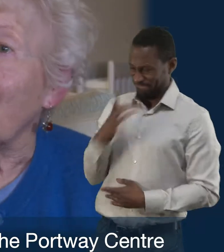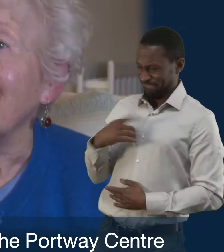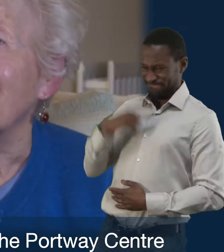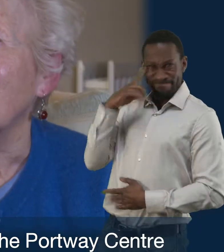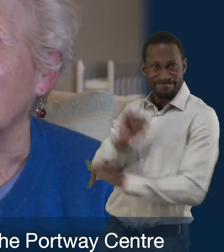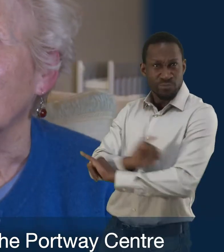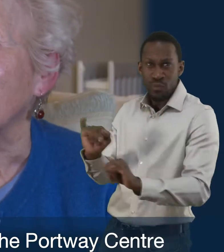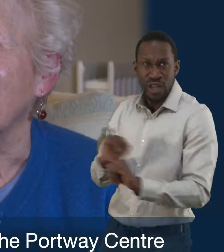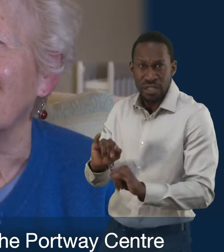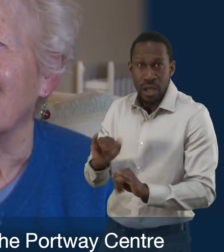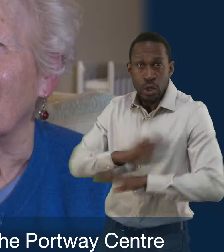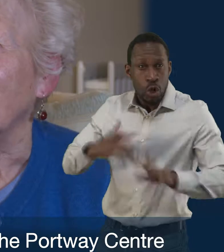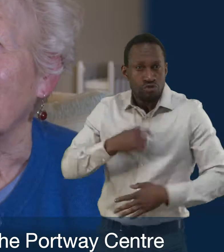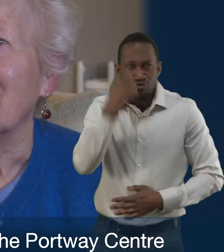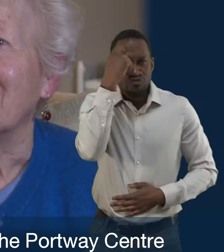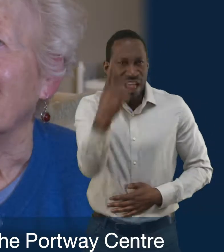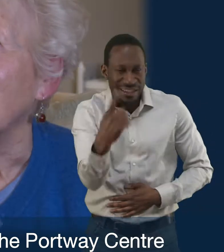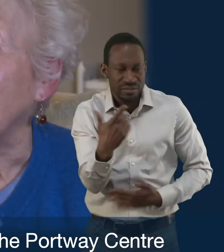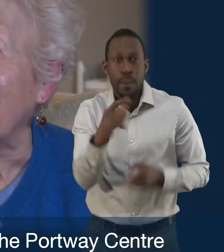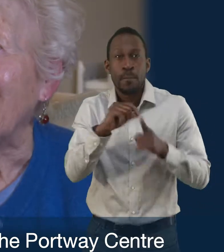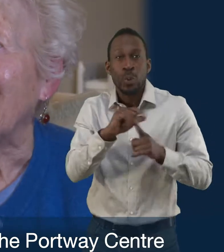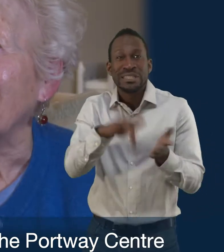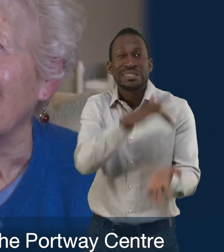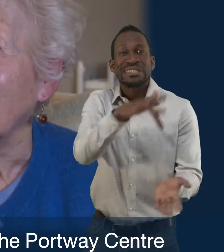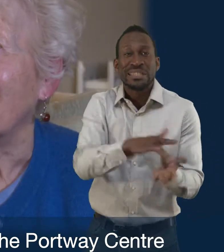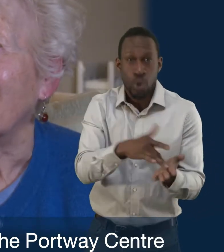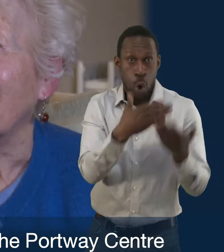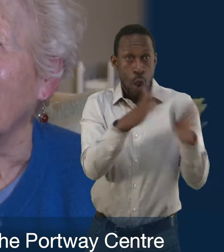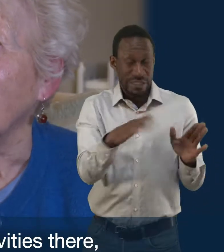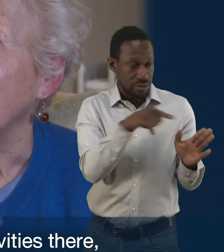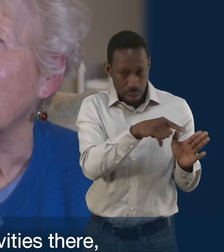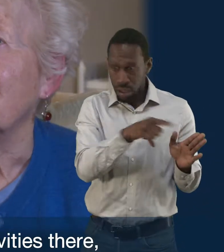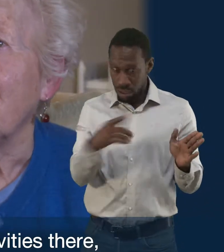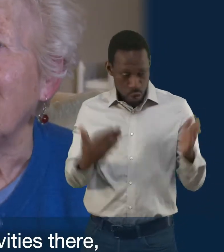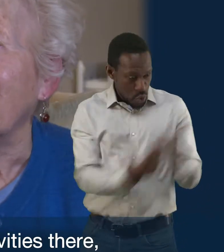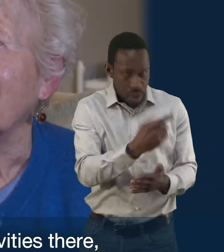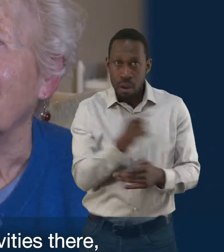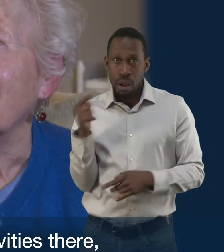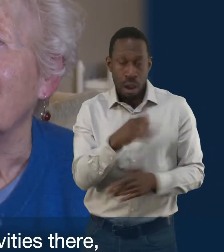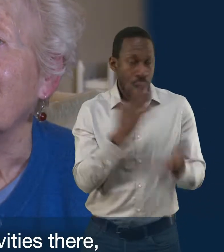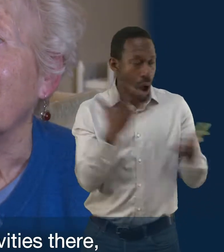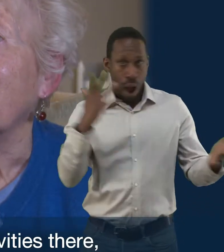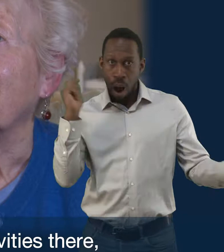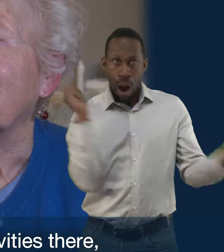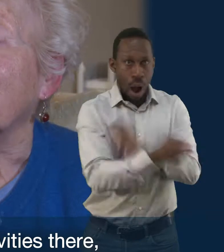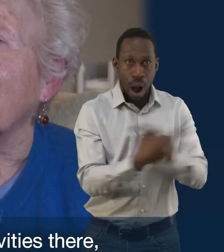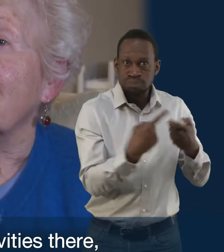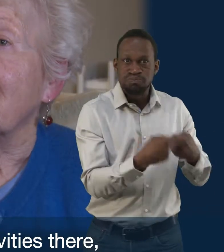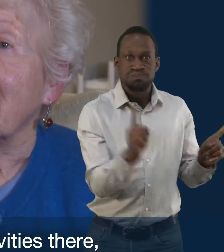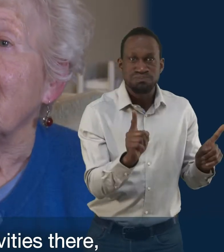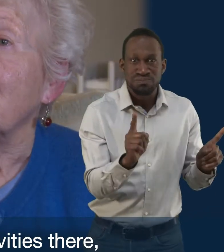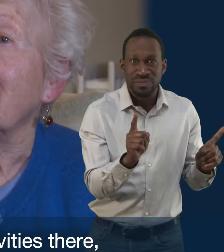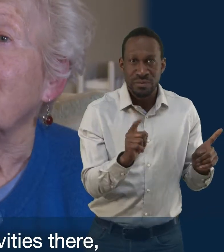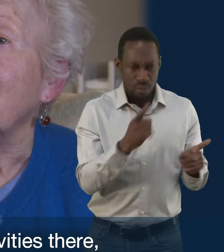But once Portway Centre opened, it was completely different. They did so many activities there, they